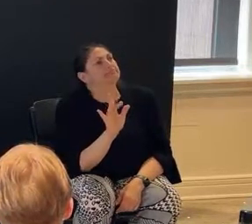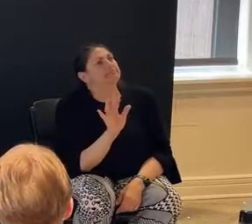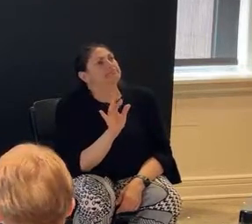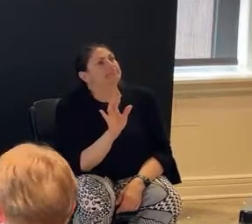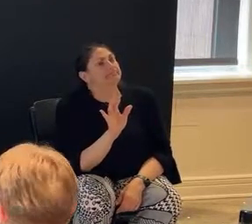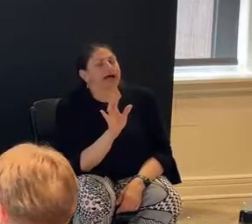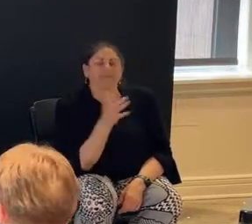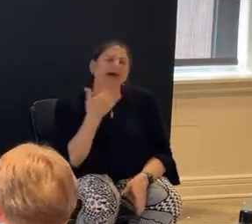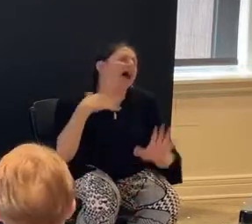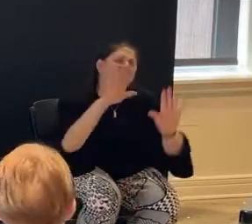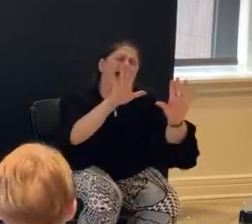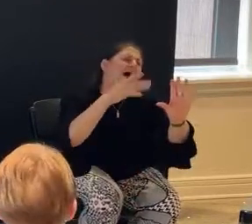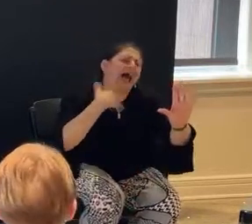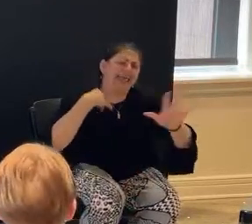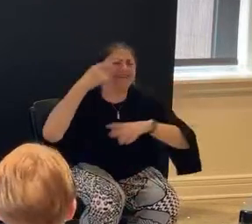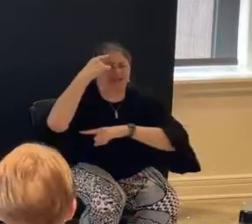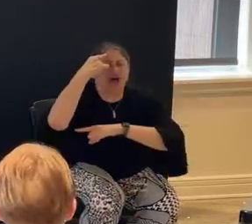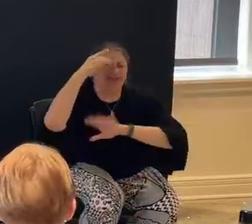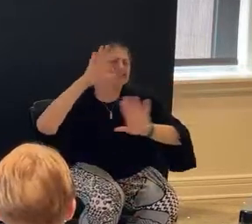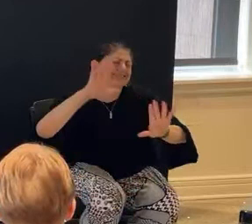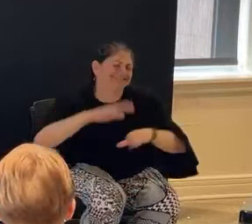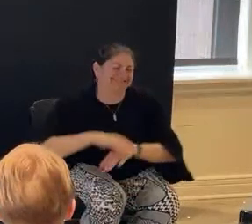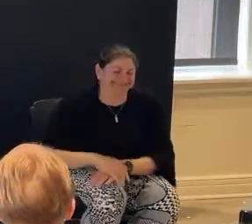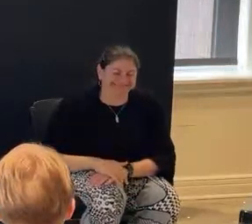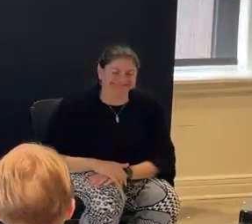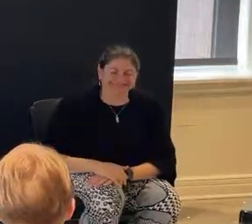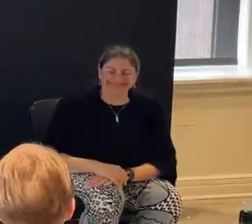I have some thoughts. Okay, we'll take it off mic. Yeah.